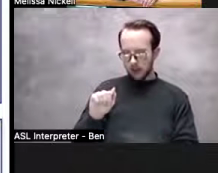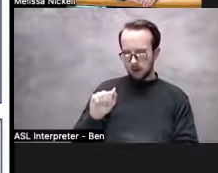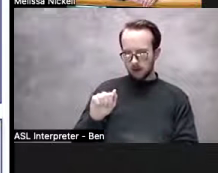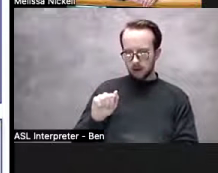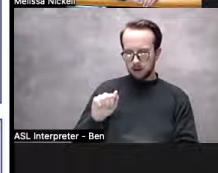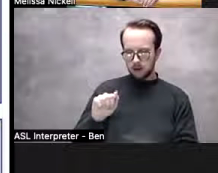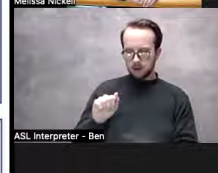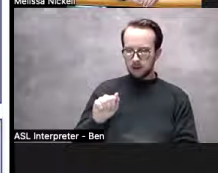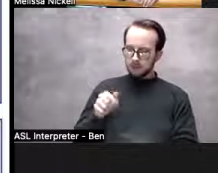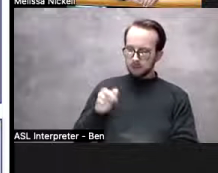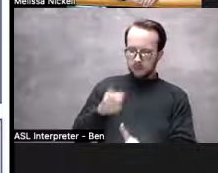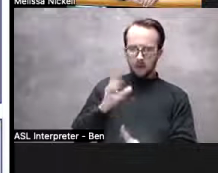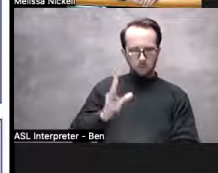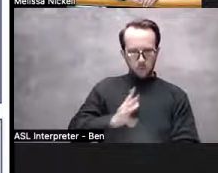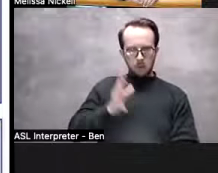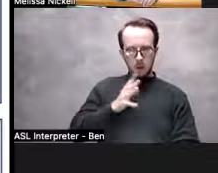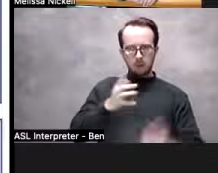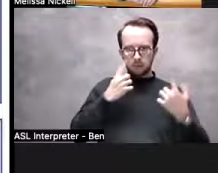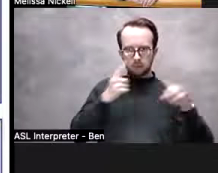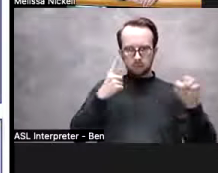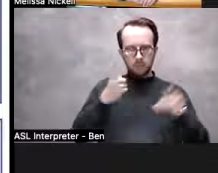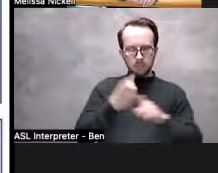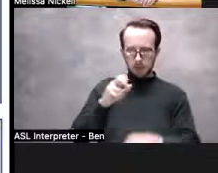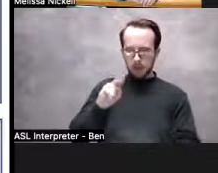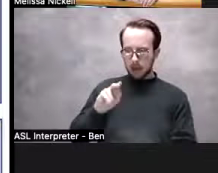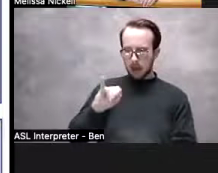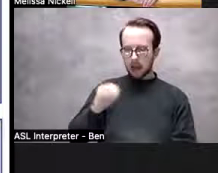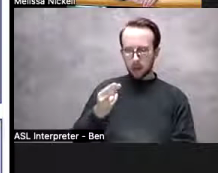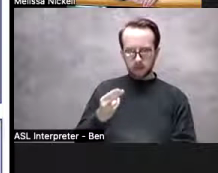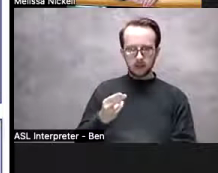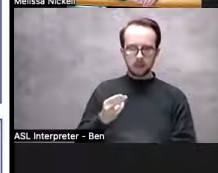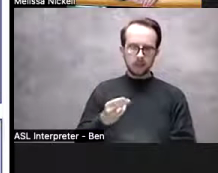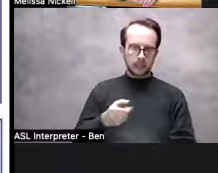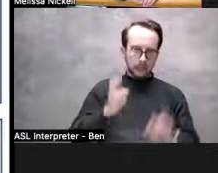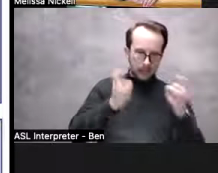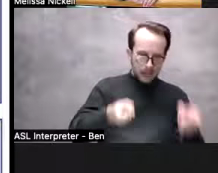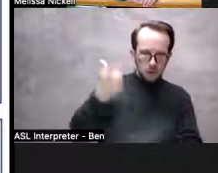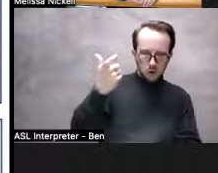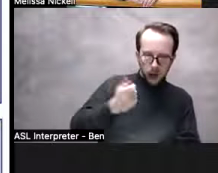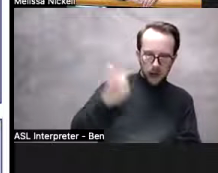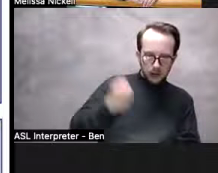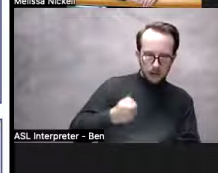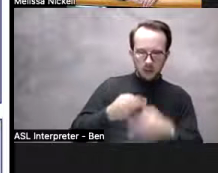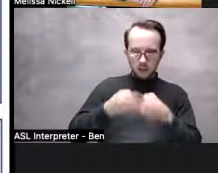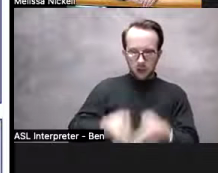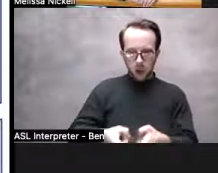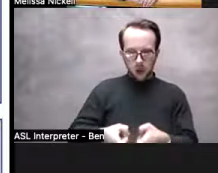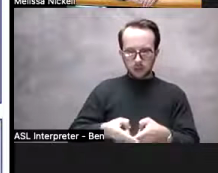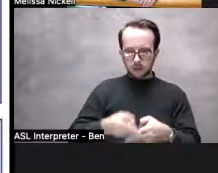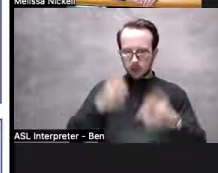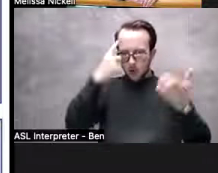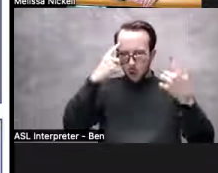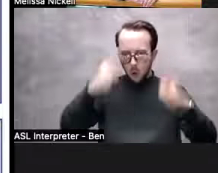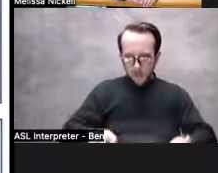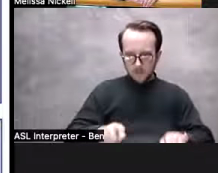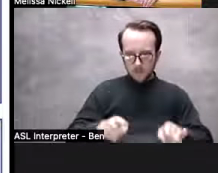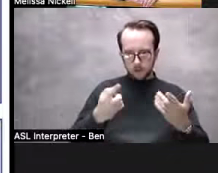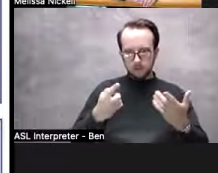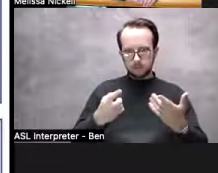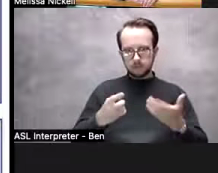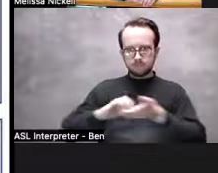formal announcement from NIH that either solicits a grant or something that's called a cooperative agreement in a very